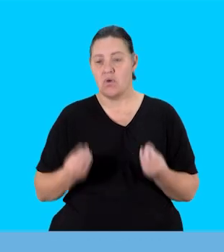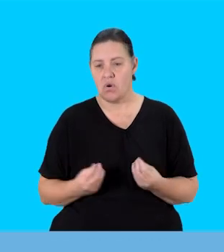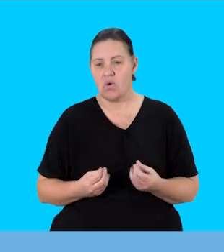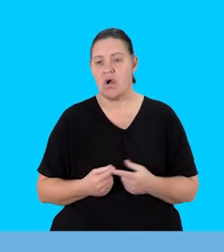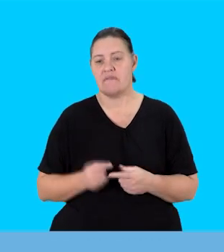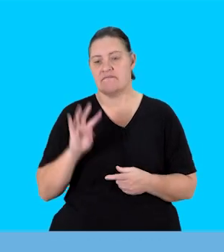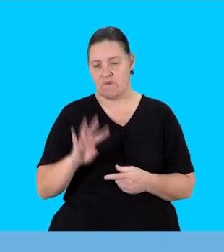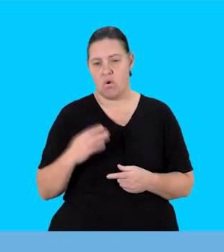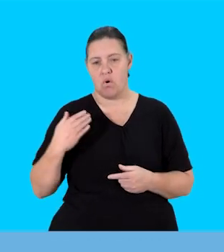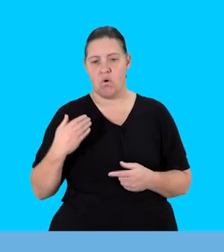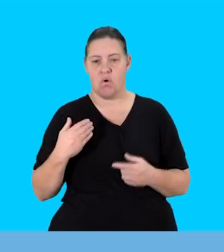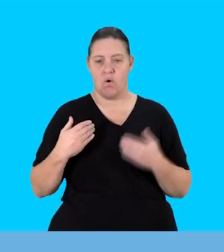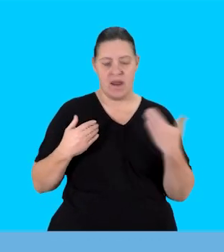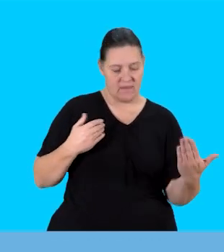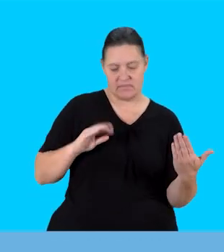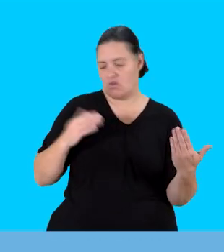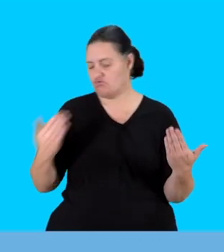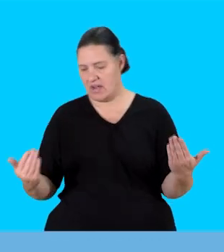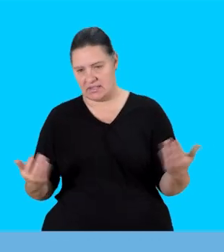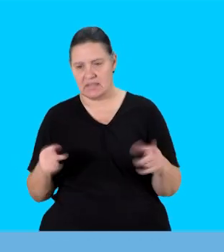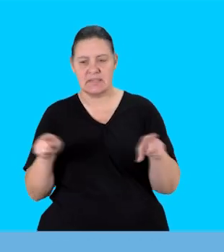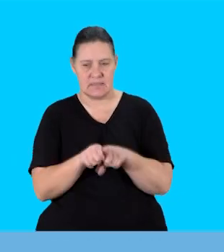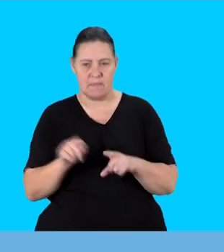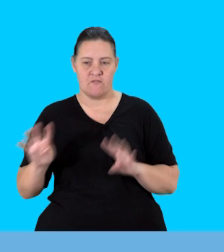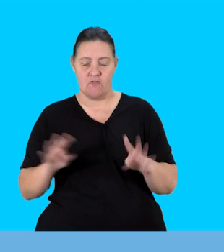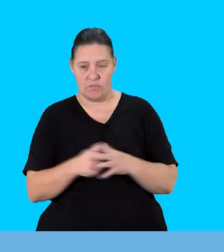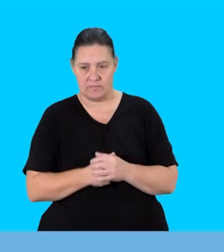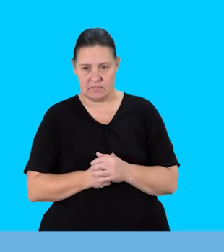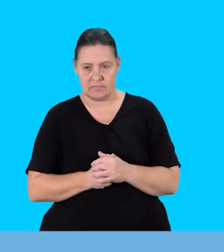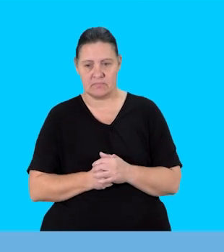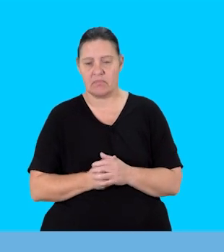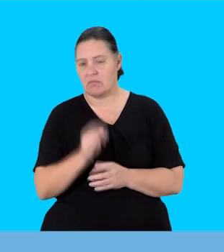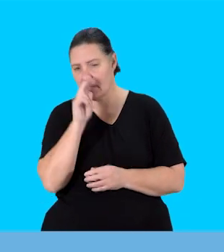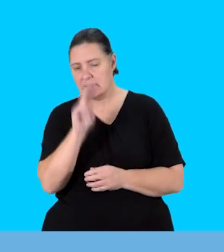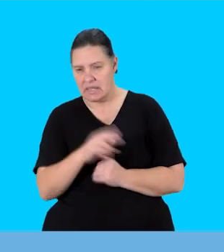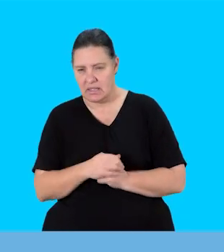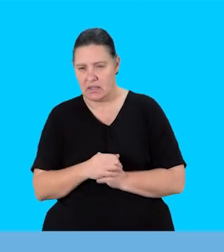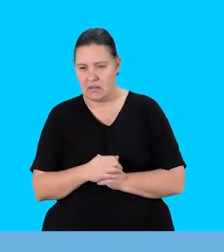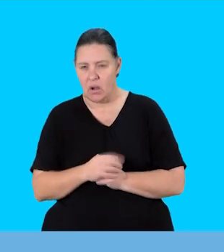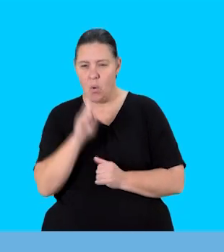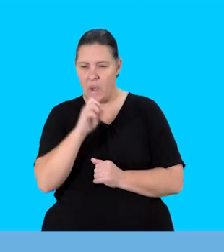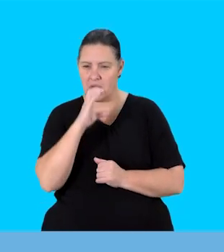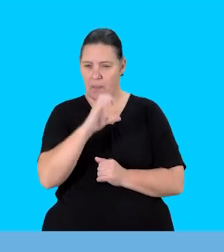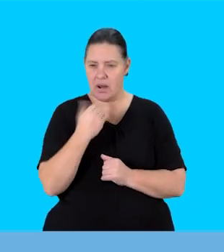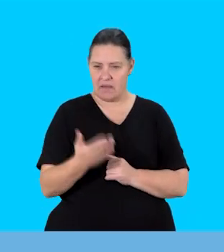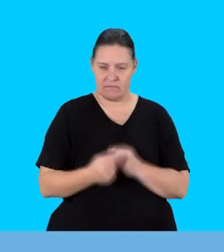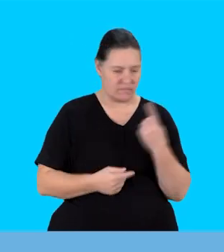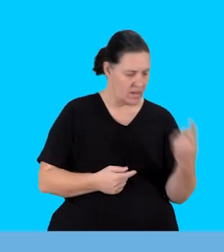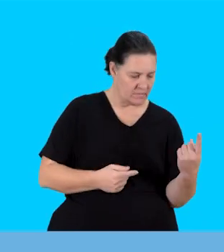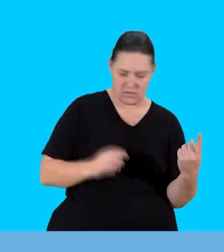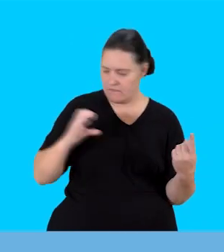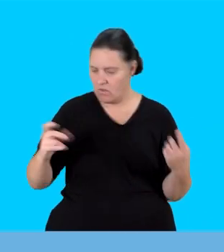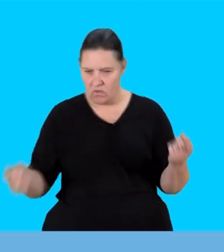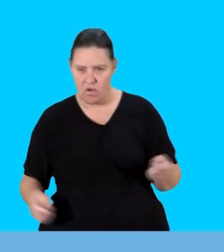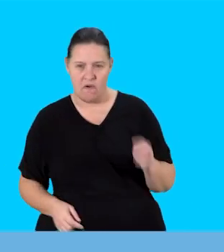I have 4 hydrogens. On the left-hand side, I have 4 hydrogens. Now I see 1 carbon left, 1 carbon